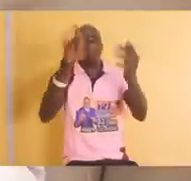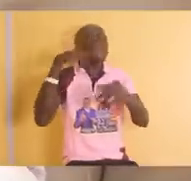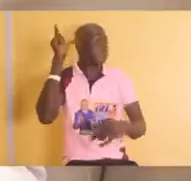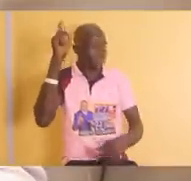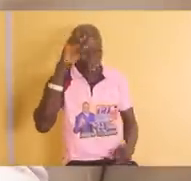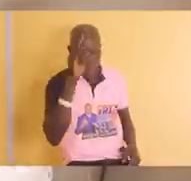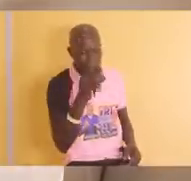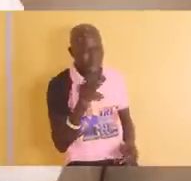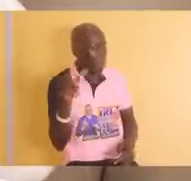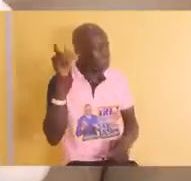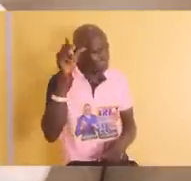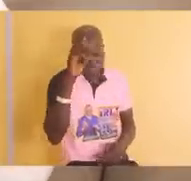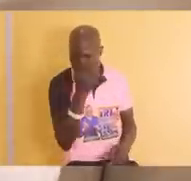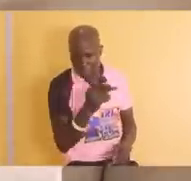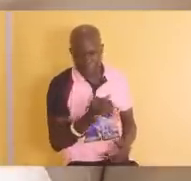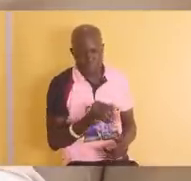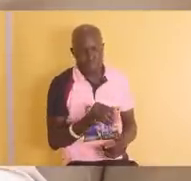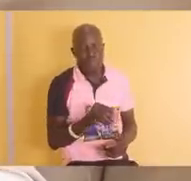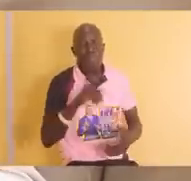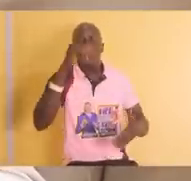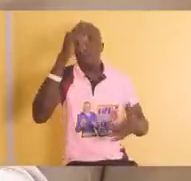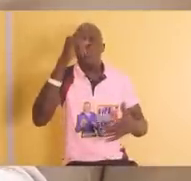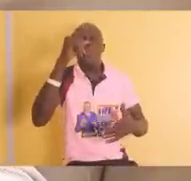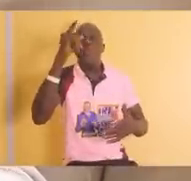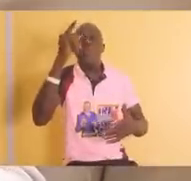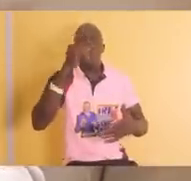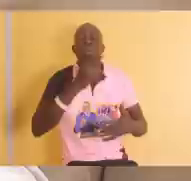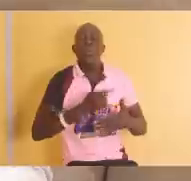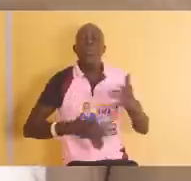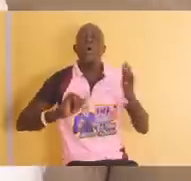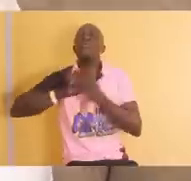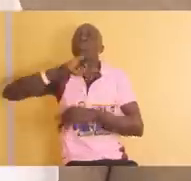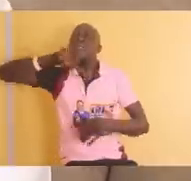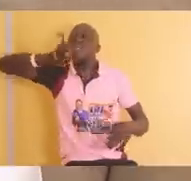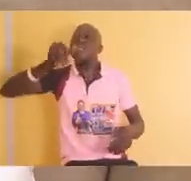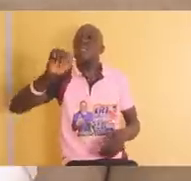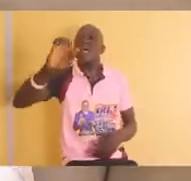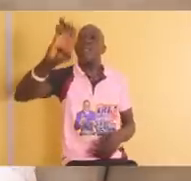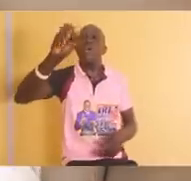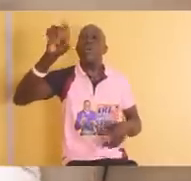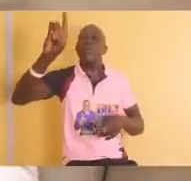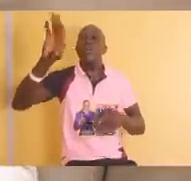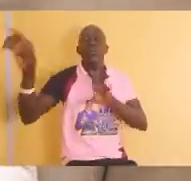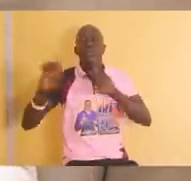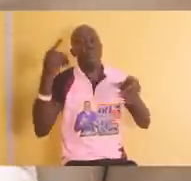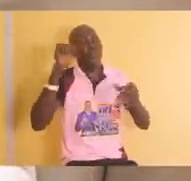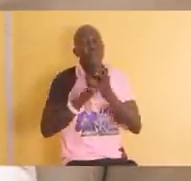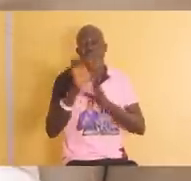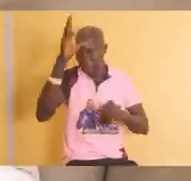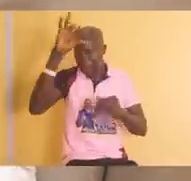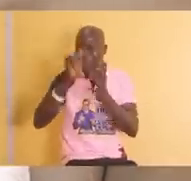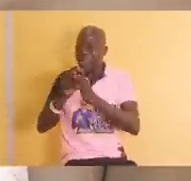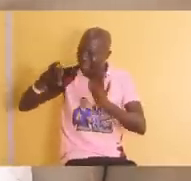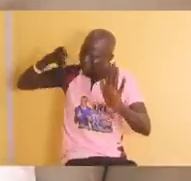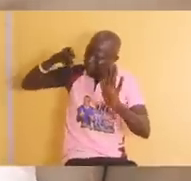amen e gba mi sa this is to me sir e gba mi sa this is sir kini Jacob was saying, what did Jacob do to his father that day? Oh, how did you tell